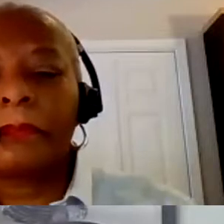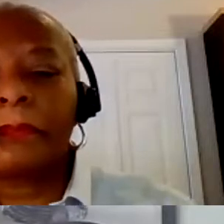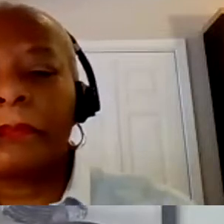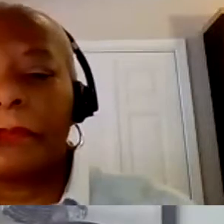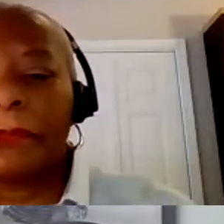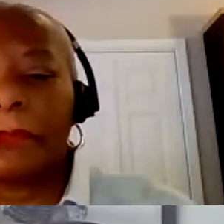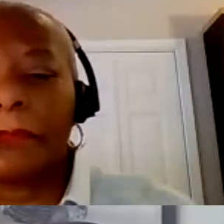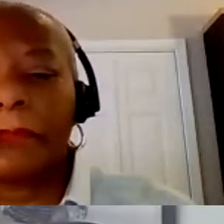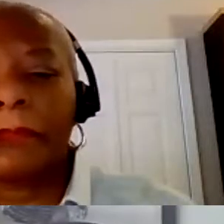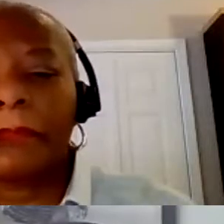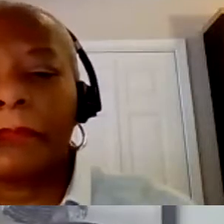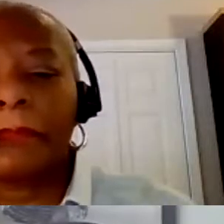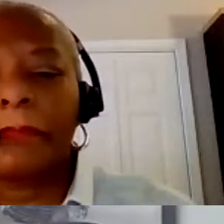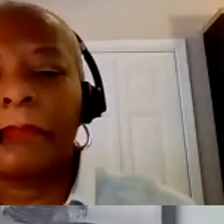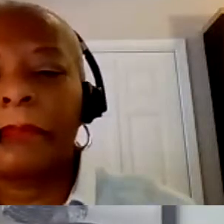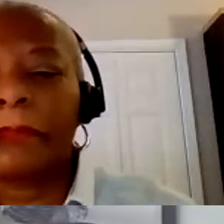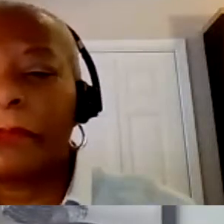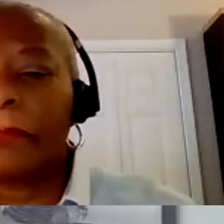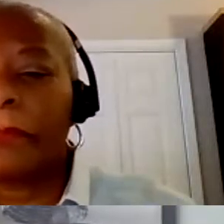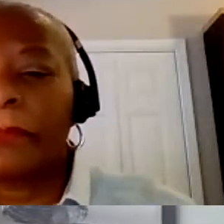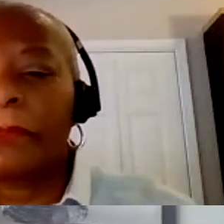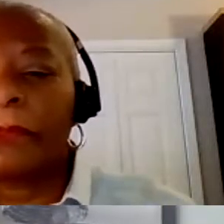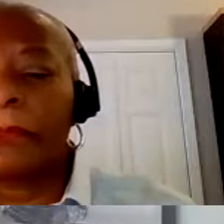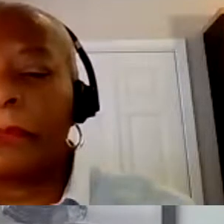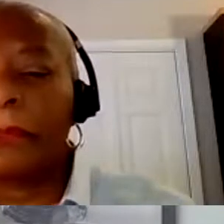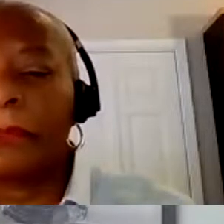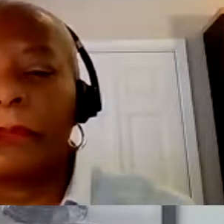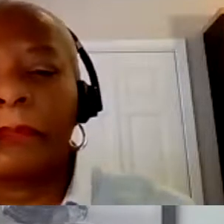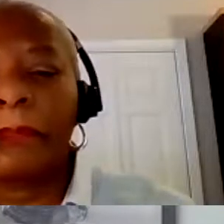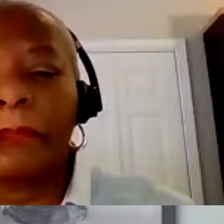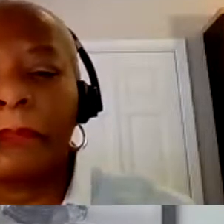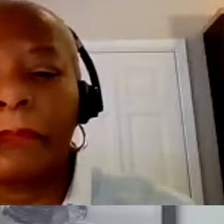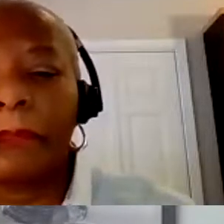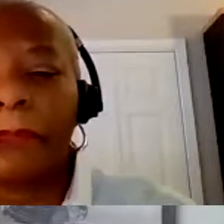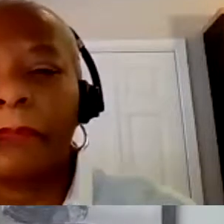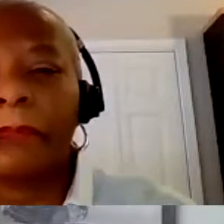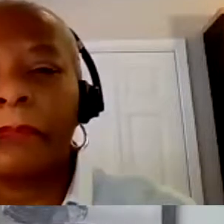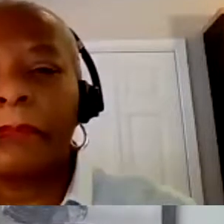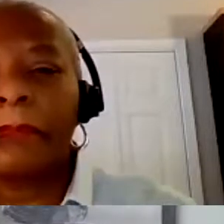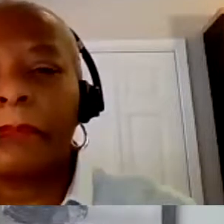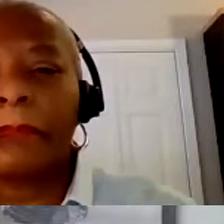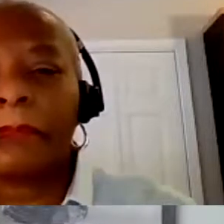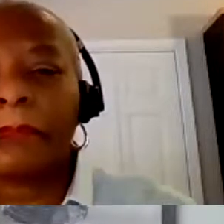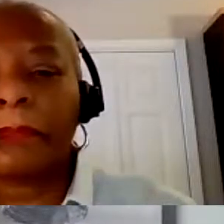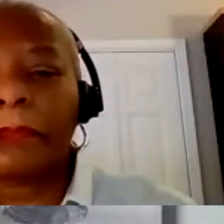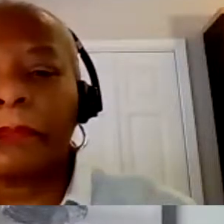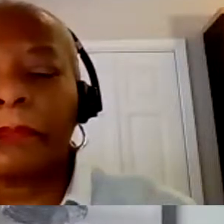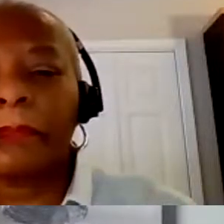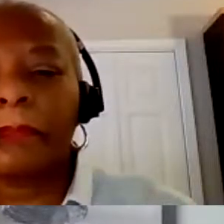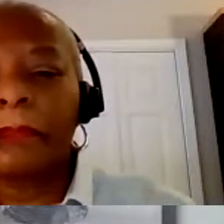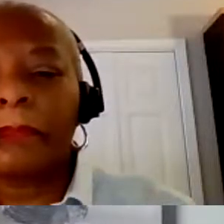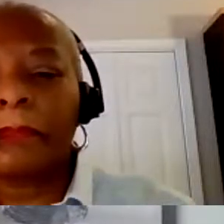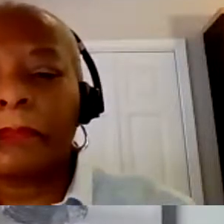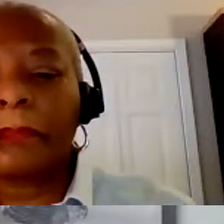can partner, especially with minority serving institutions. These institutions work closely with the communities that they work, they understand the problems,